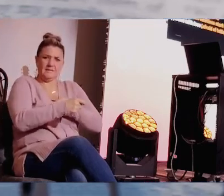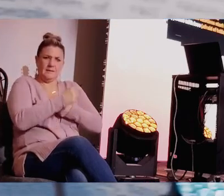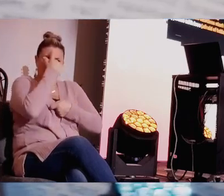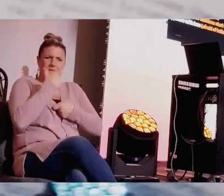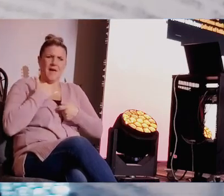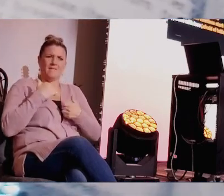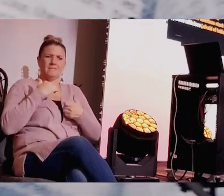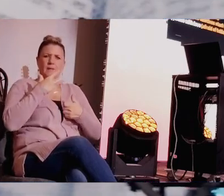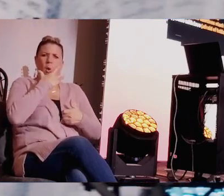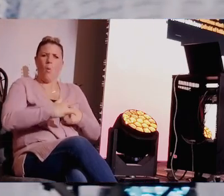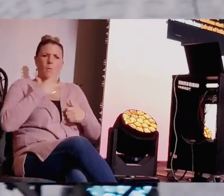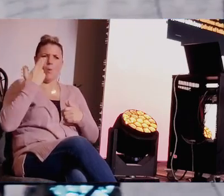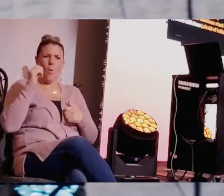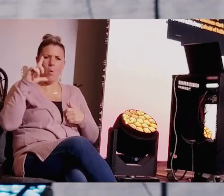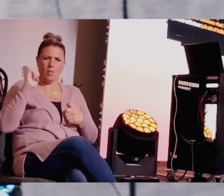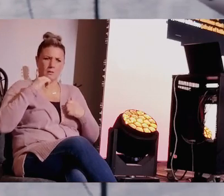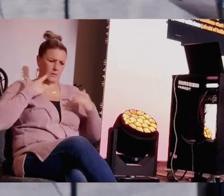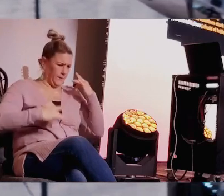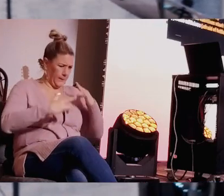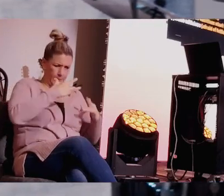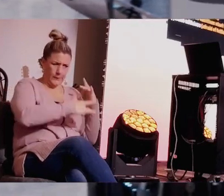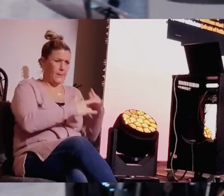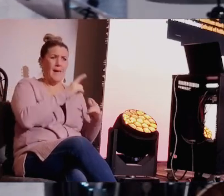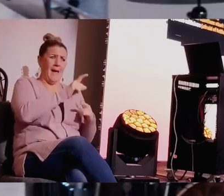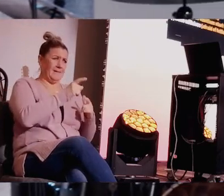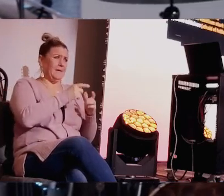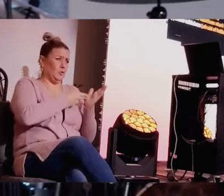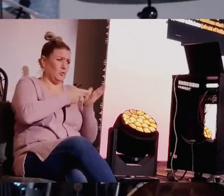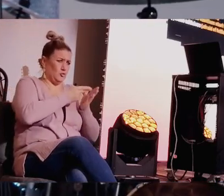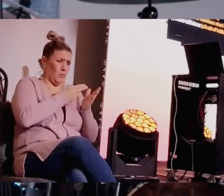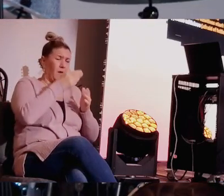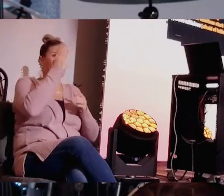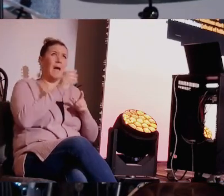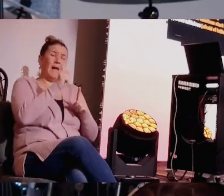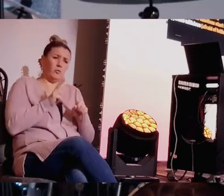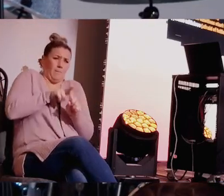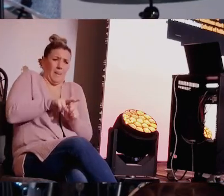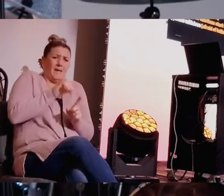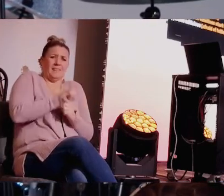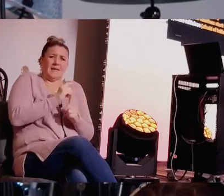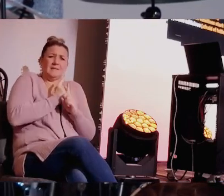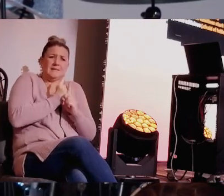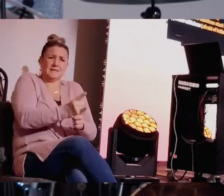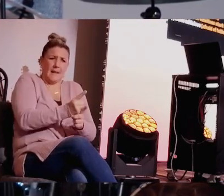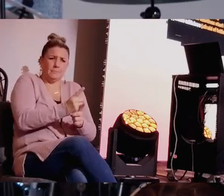holes. It's like a porous hole. And in that, I have the truth of God that where I need to apply that truth. That's the discipleship